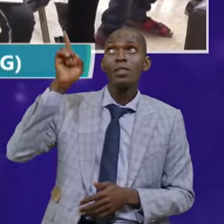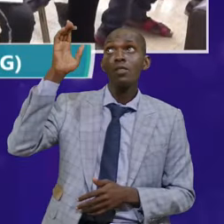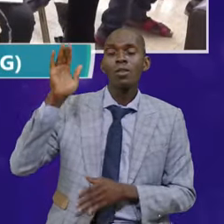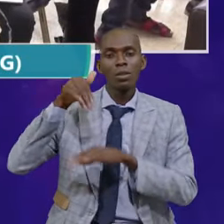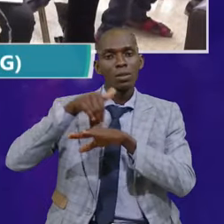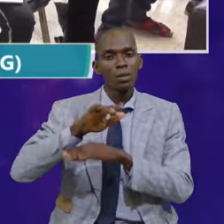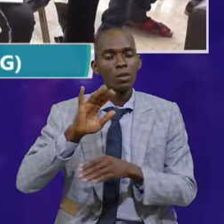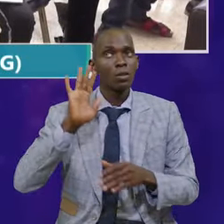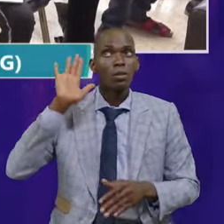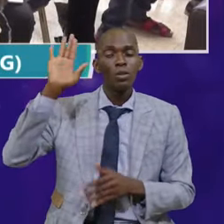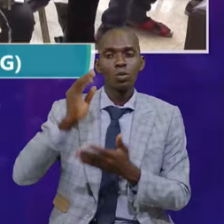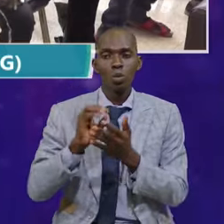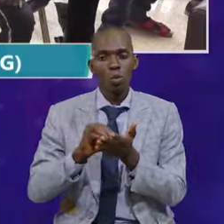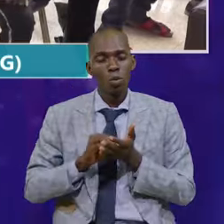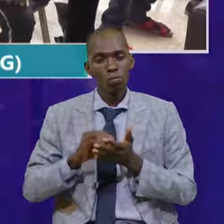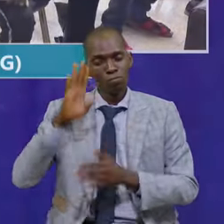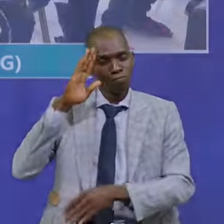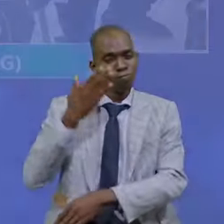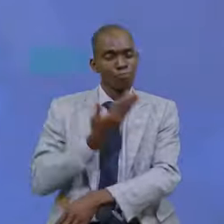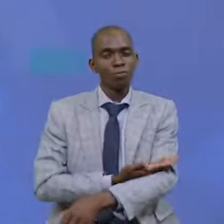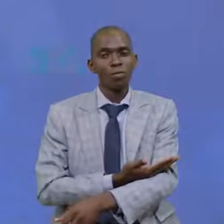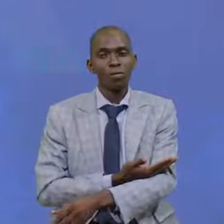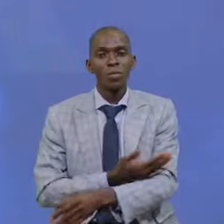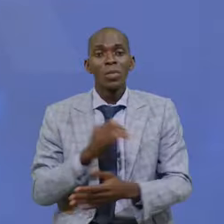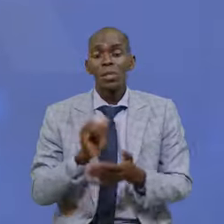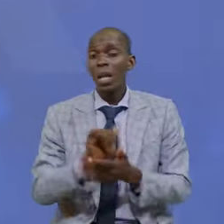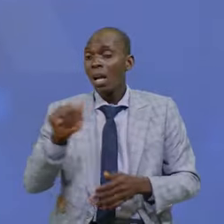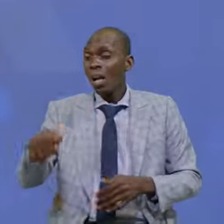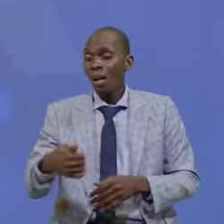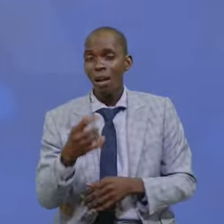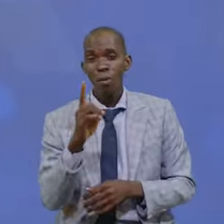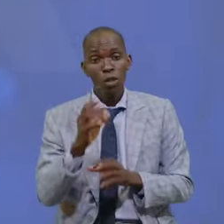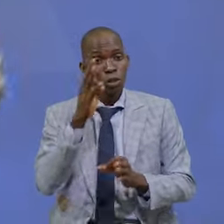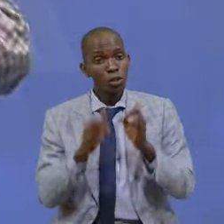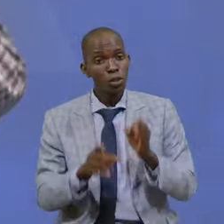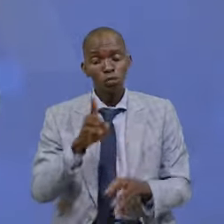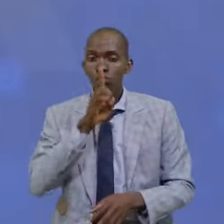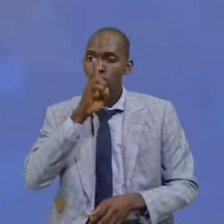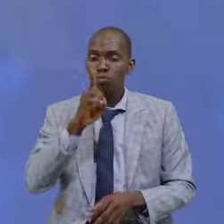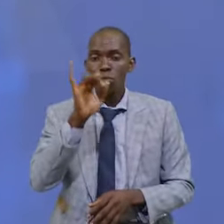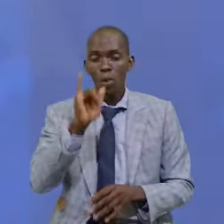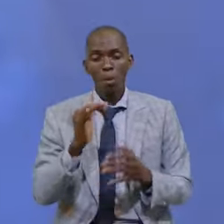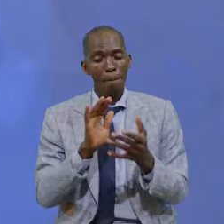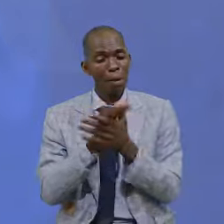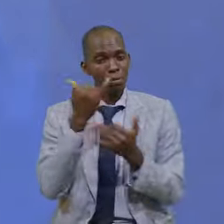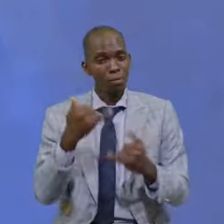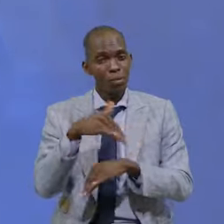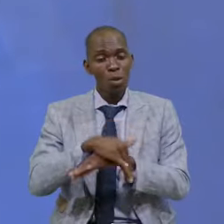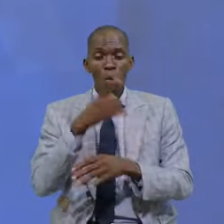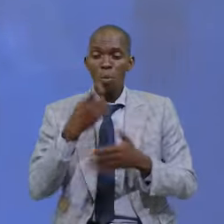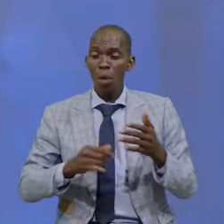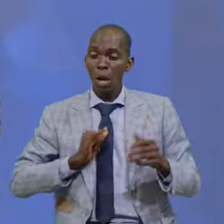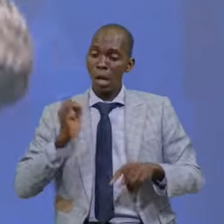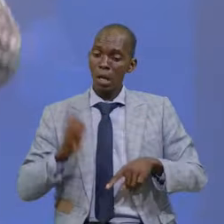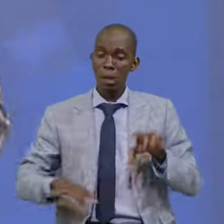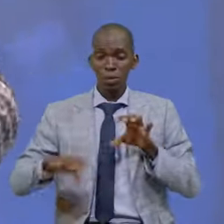begotten son, that whosoever, if you really believe tonight, what I cannot do for myself, he'll do